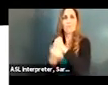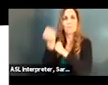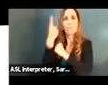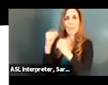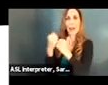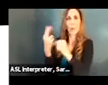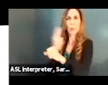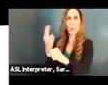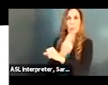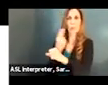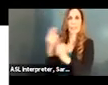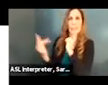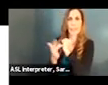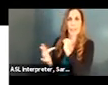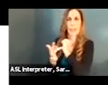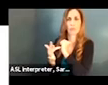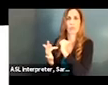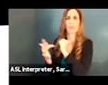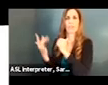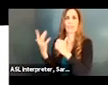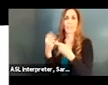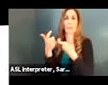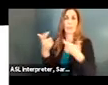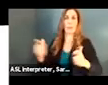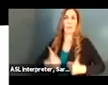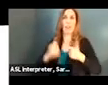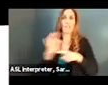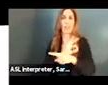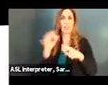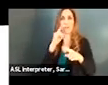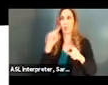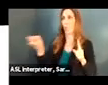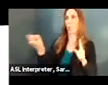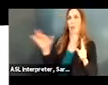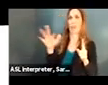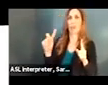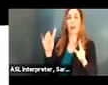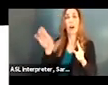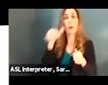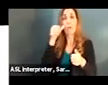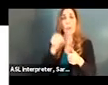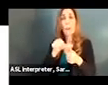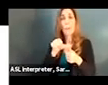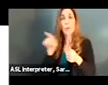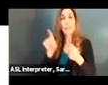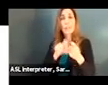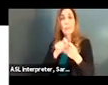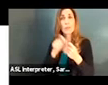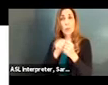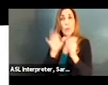use technology in the major life functions for that child. And remember, particularly with